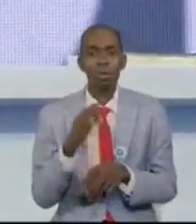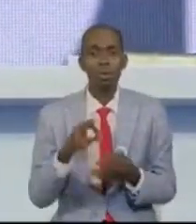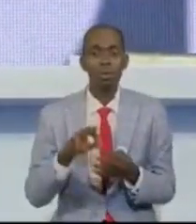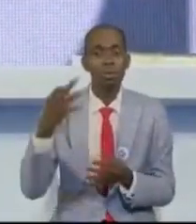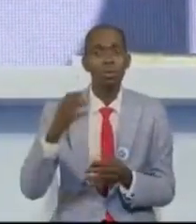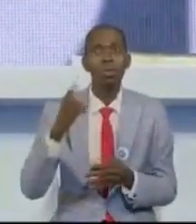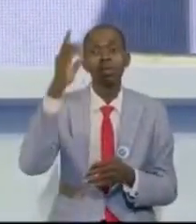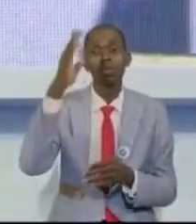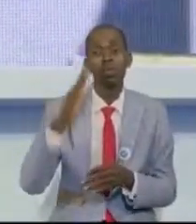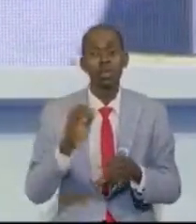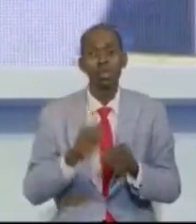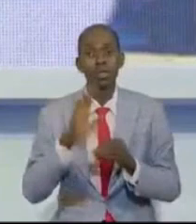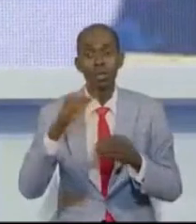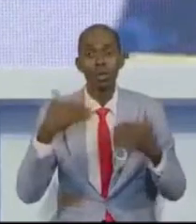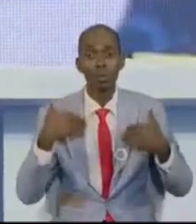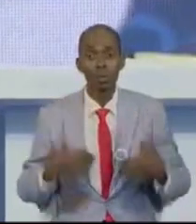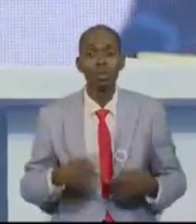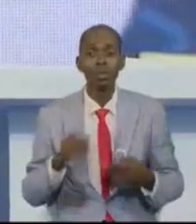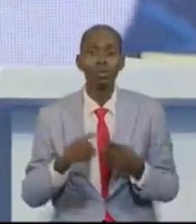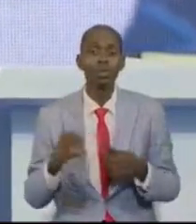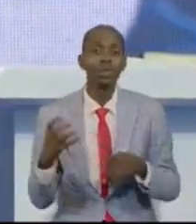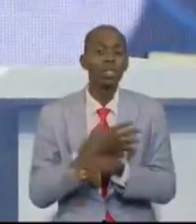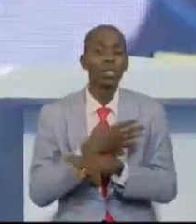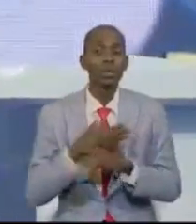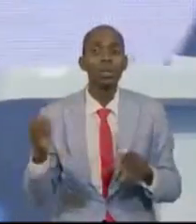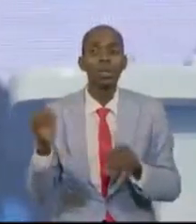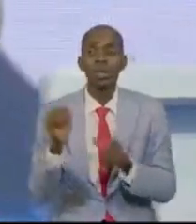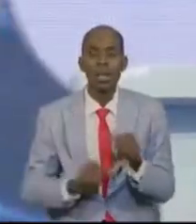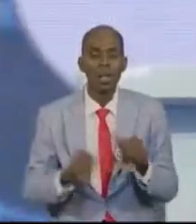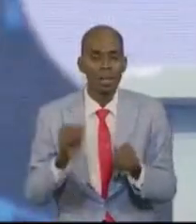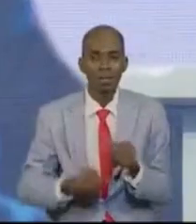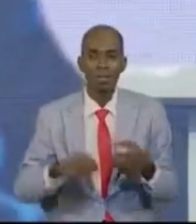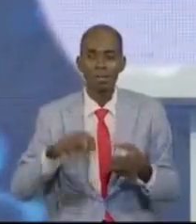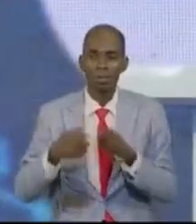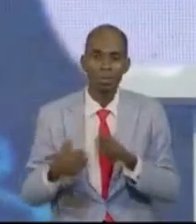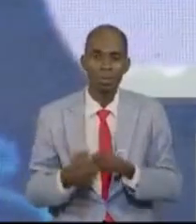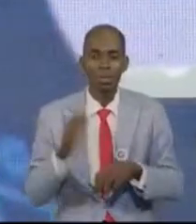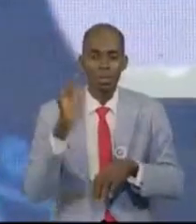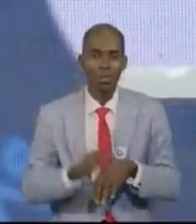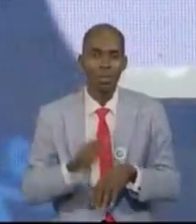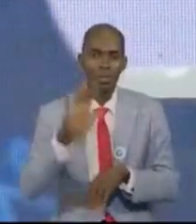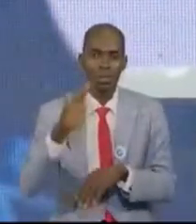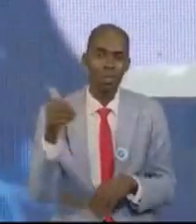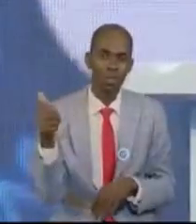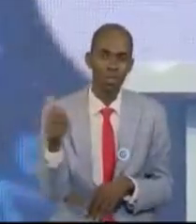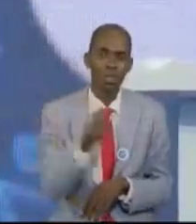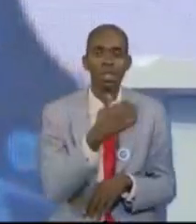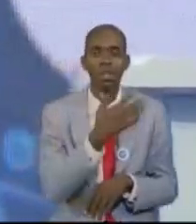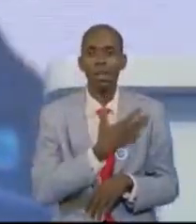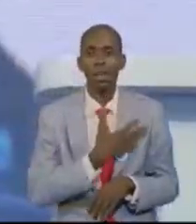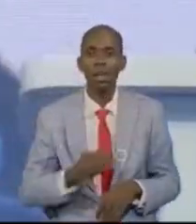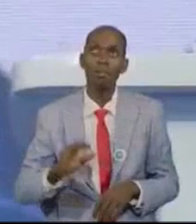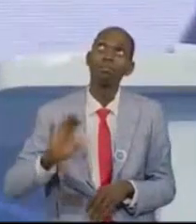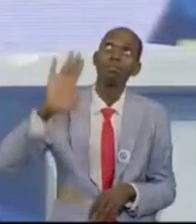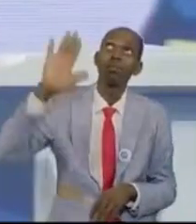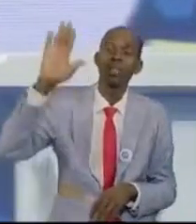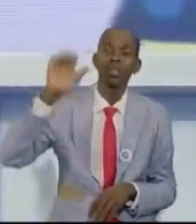your body to take away every infirmity. Lay your hand on yourself and raise up the other